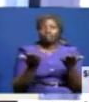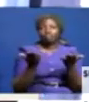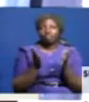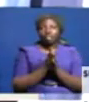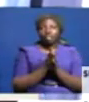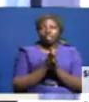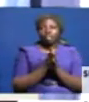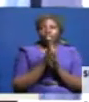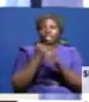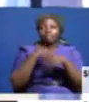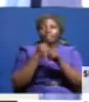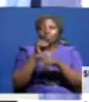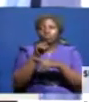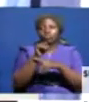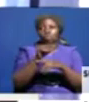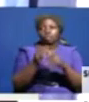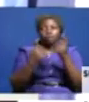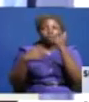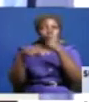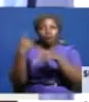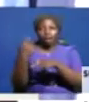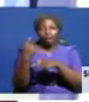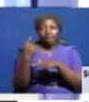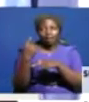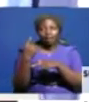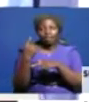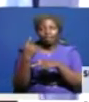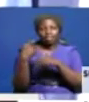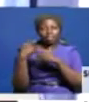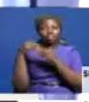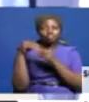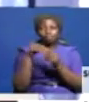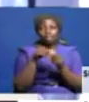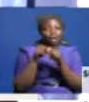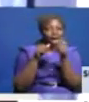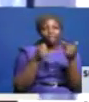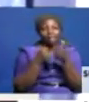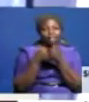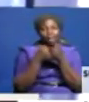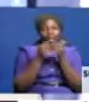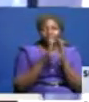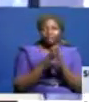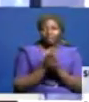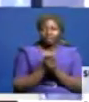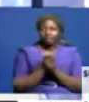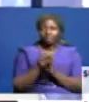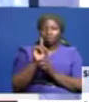catapulted you to victory among your closest challengers? One is the trust in